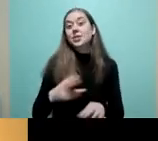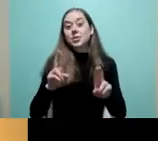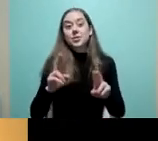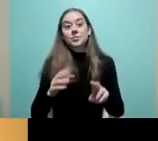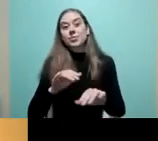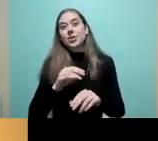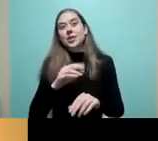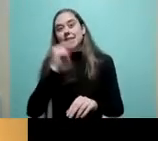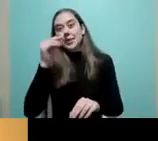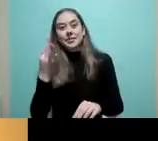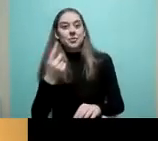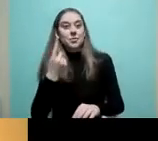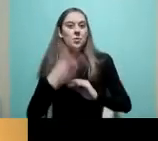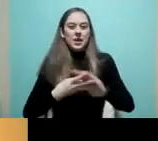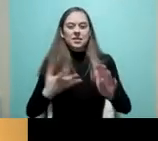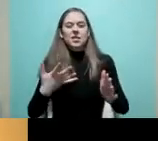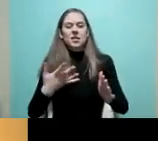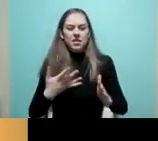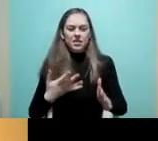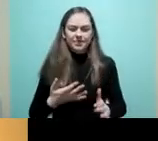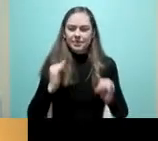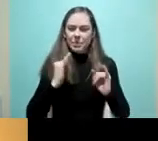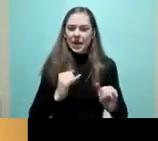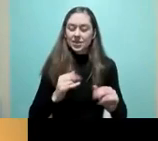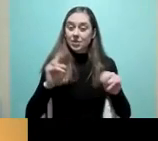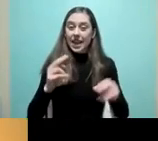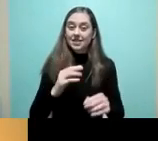Thursday, you can start your week on a Friday. There is no